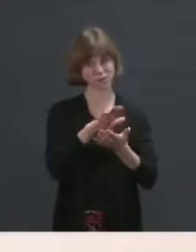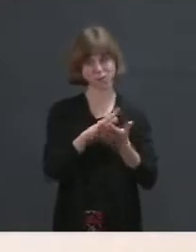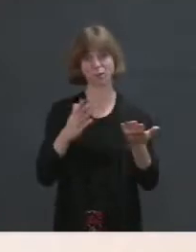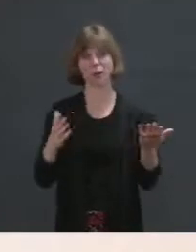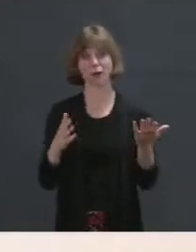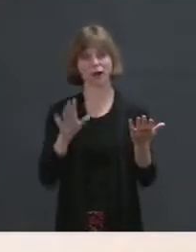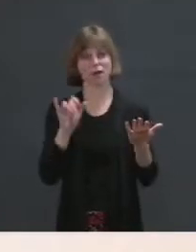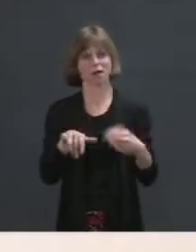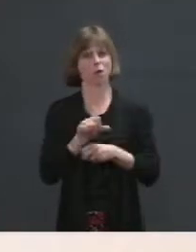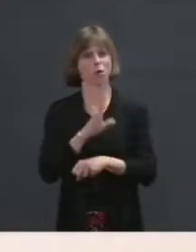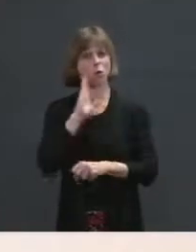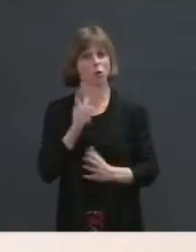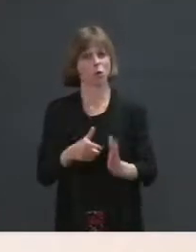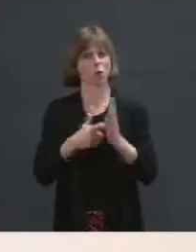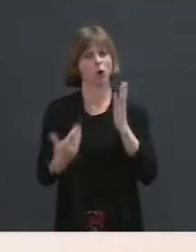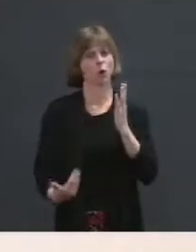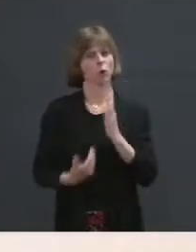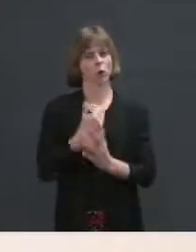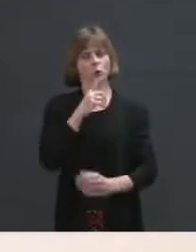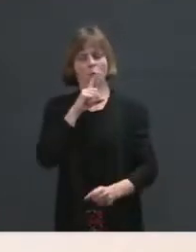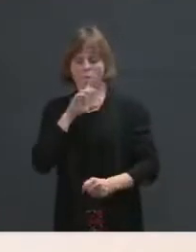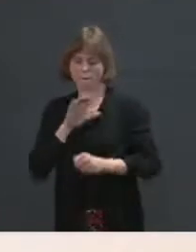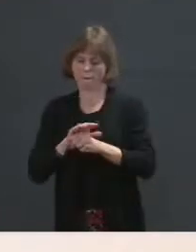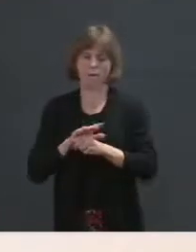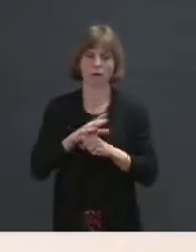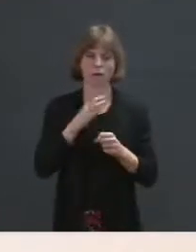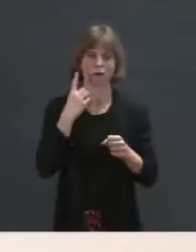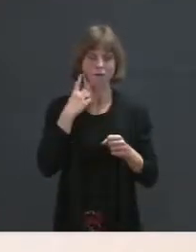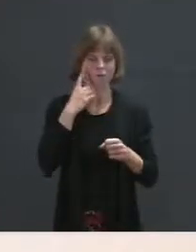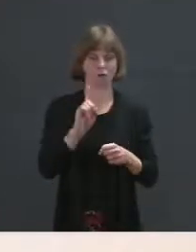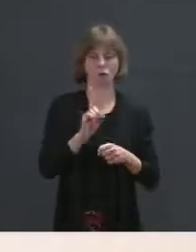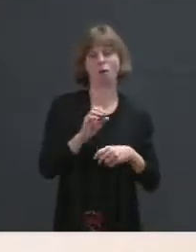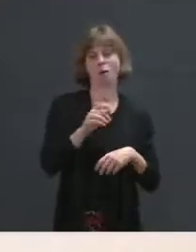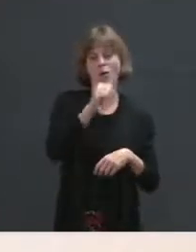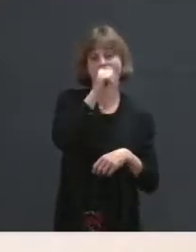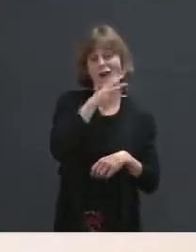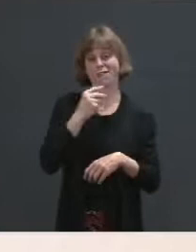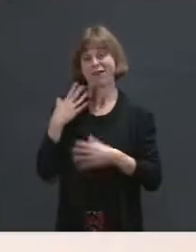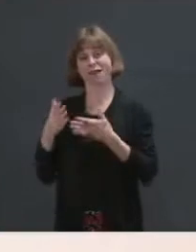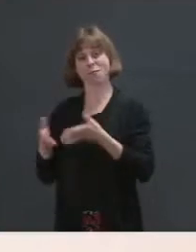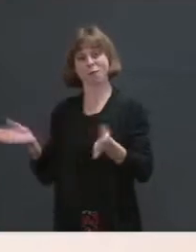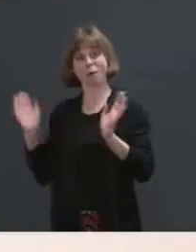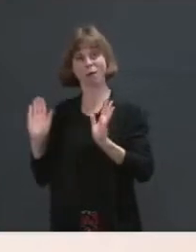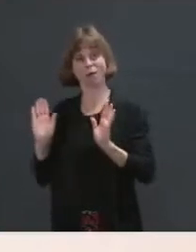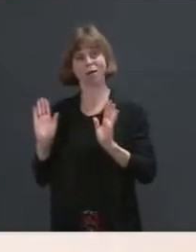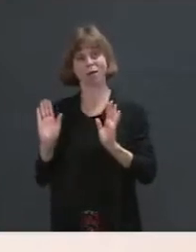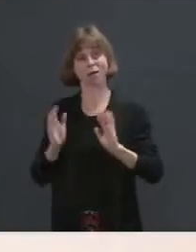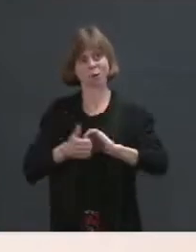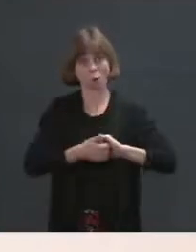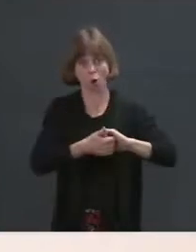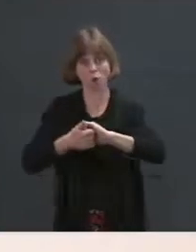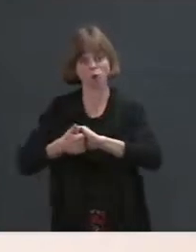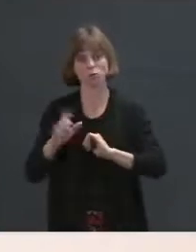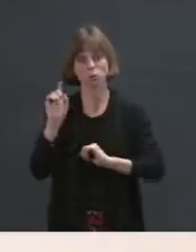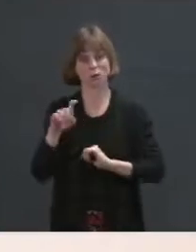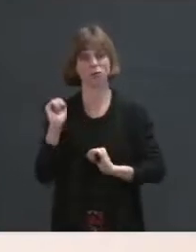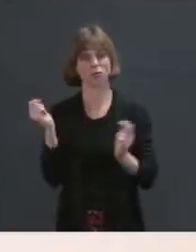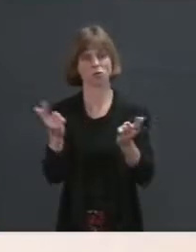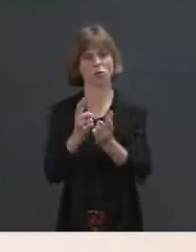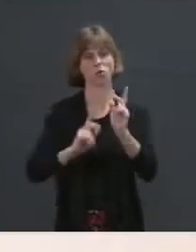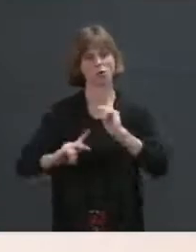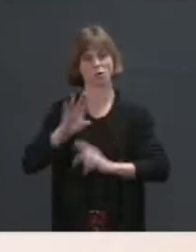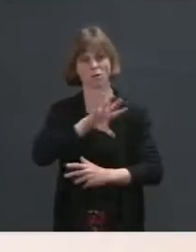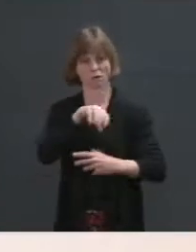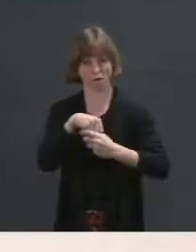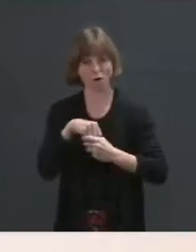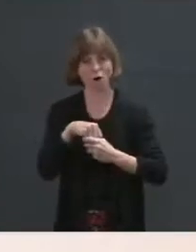to require a new commitment to public-private partnerships, and we need all voices at that table to help us design those partnerships.